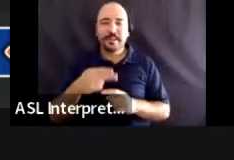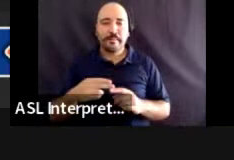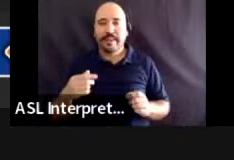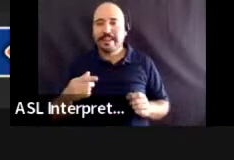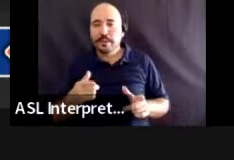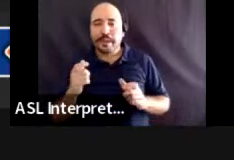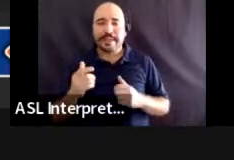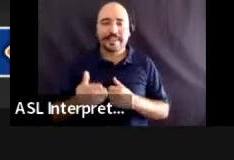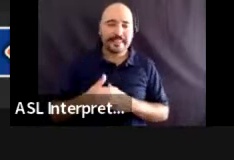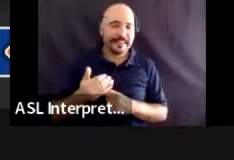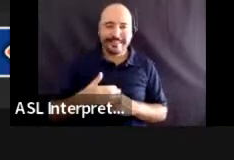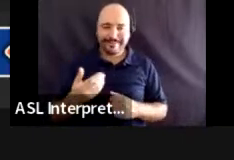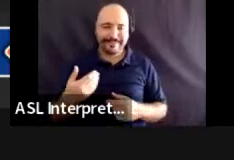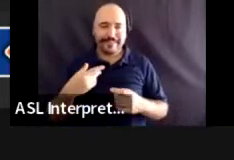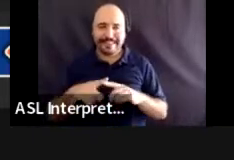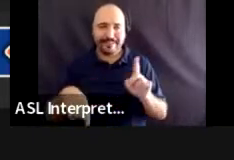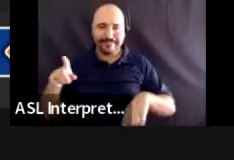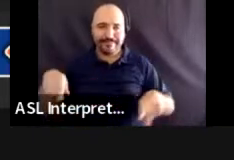easy.